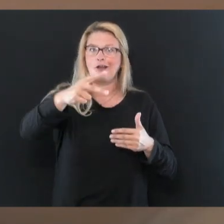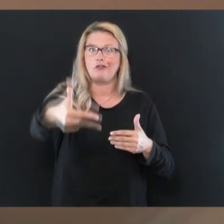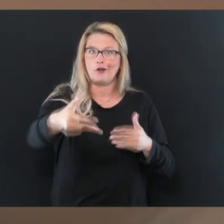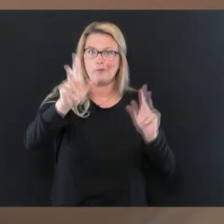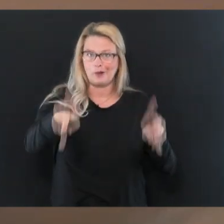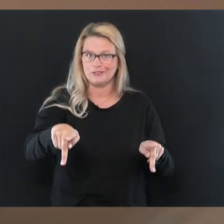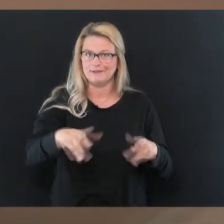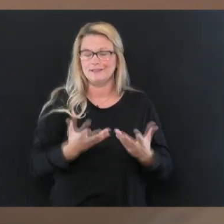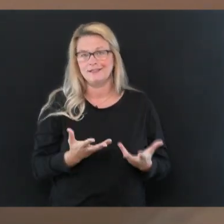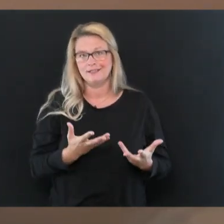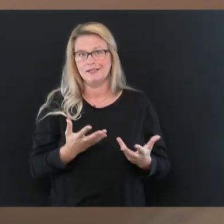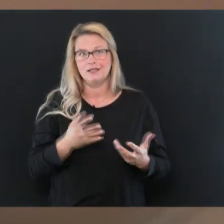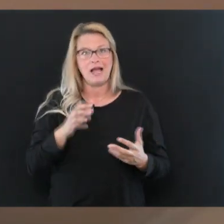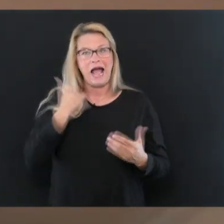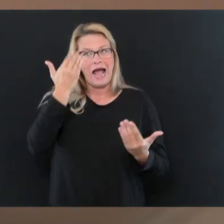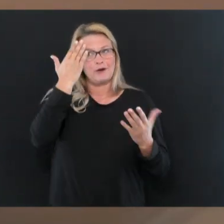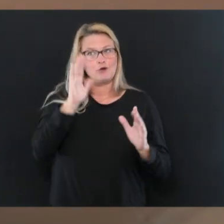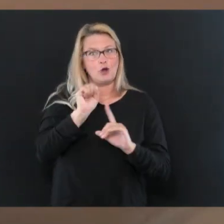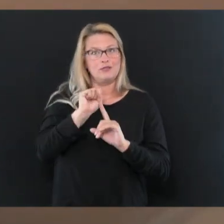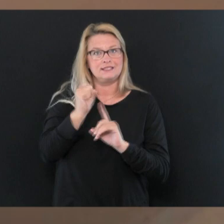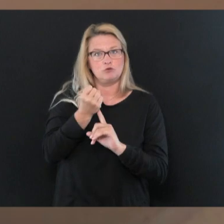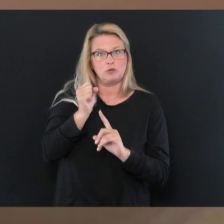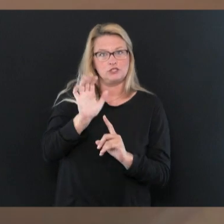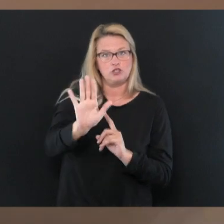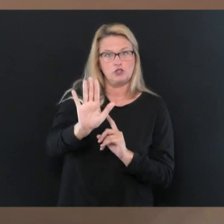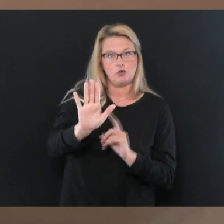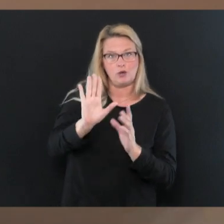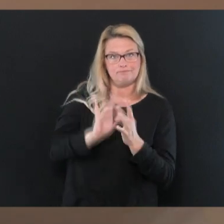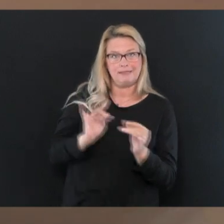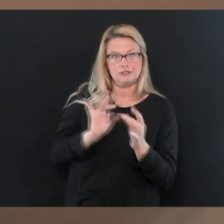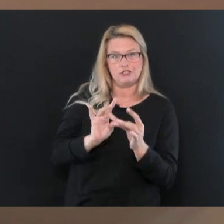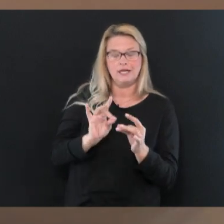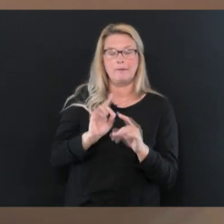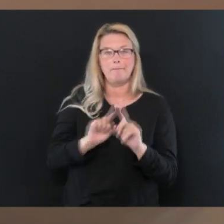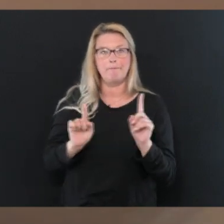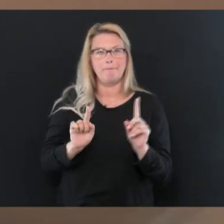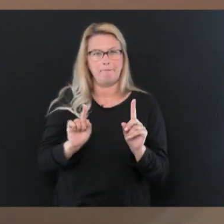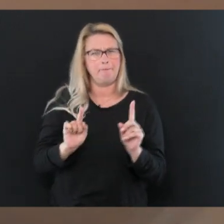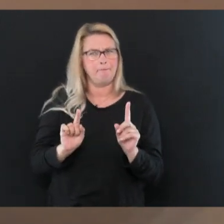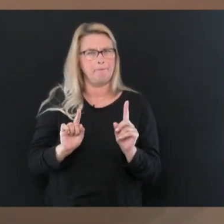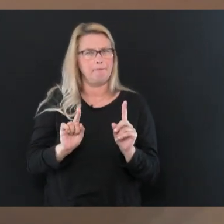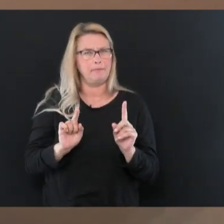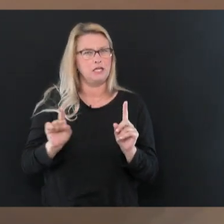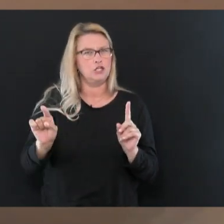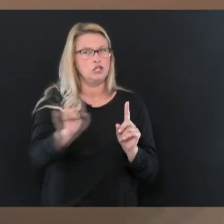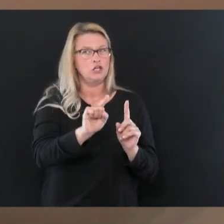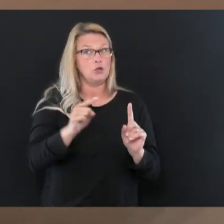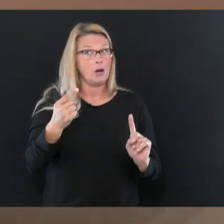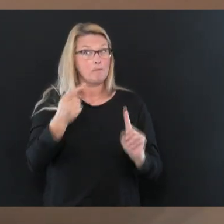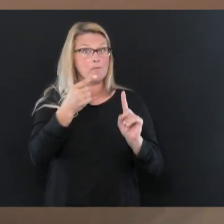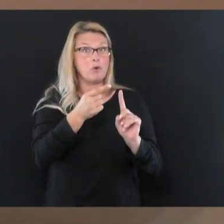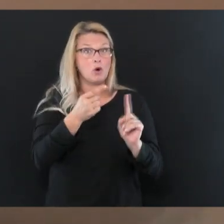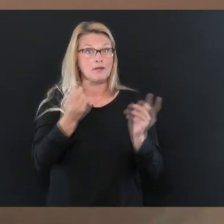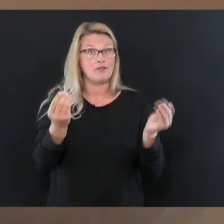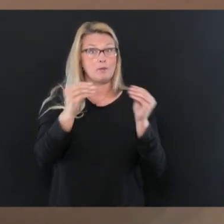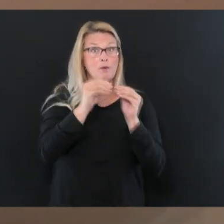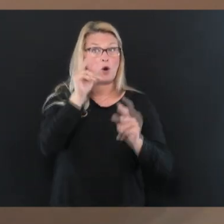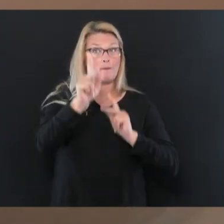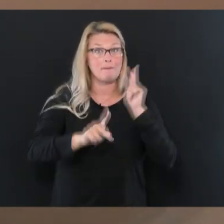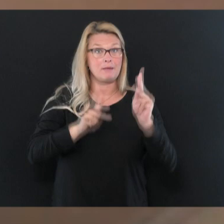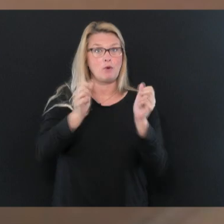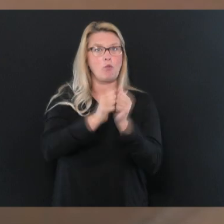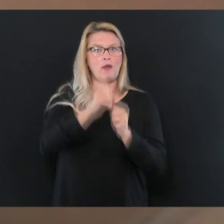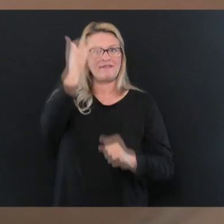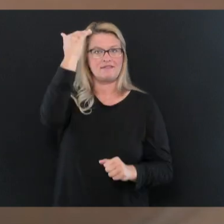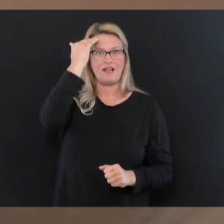well. I don't know the circumstances again around this, but Kenny, I think as you rightly point out, the more people with